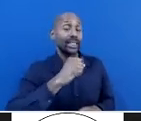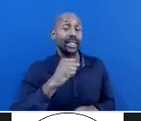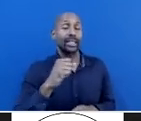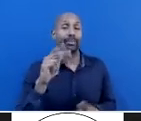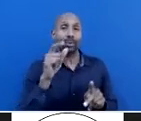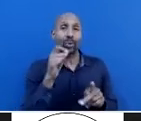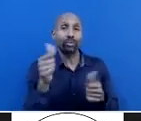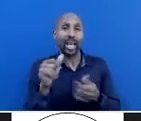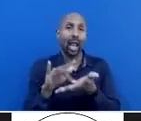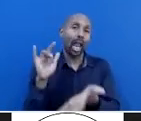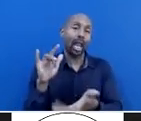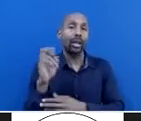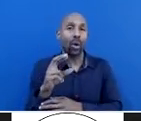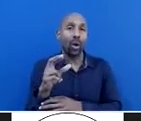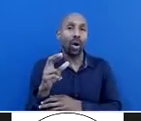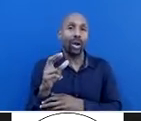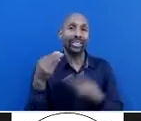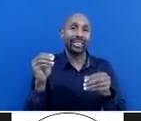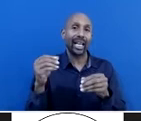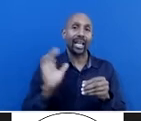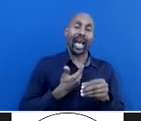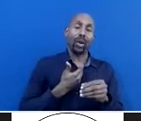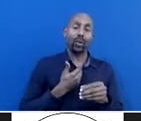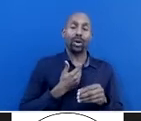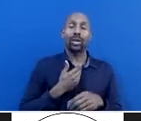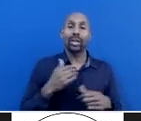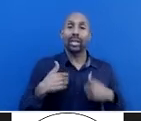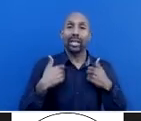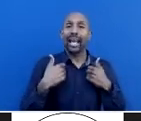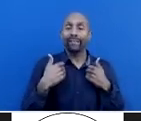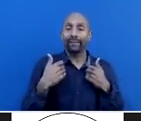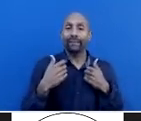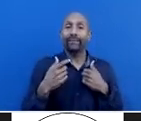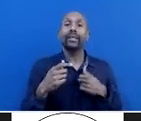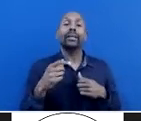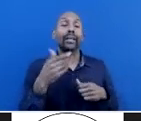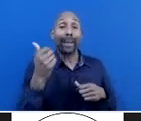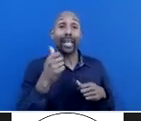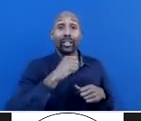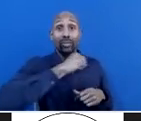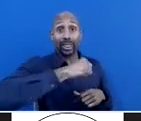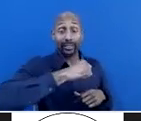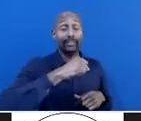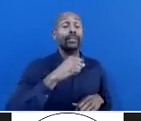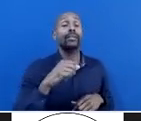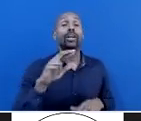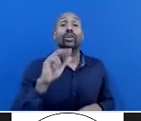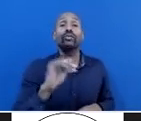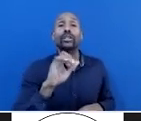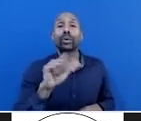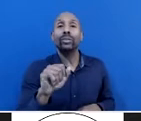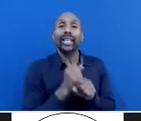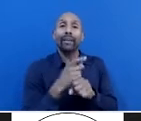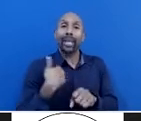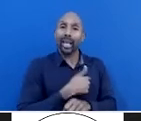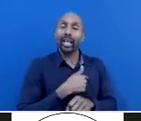existence are rituals that make us fully human, right? So simply